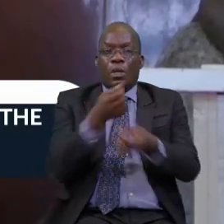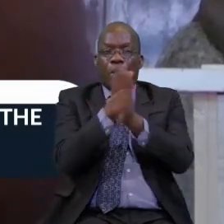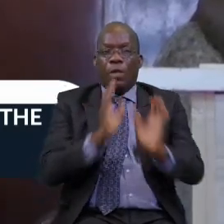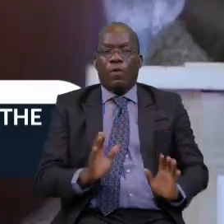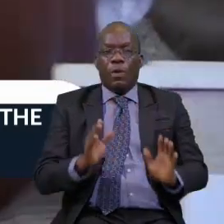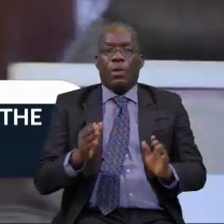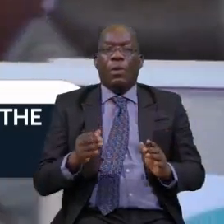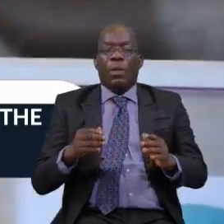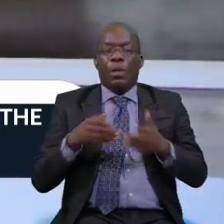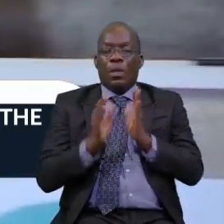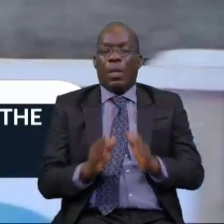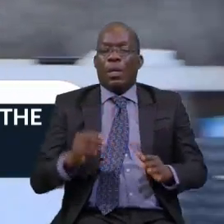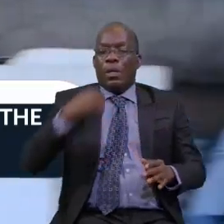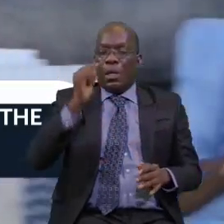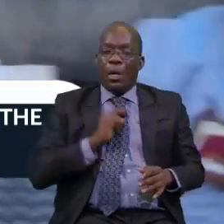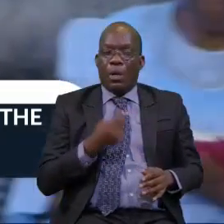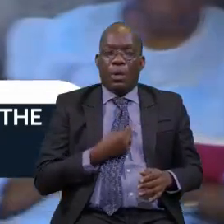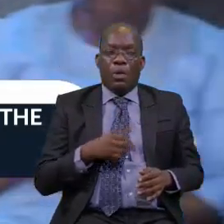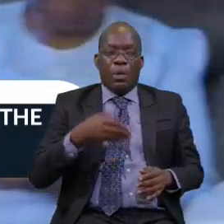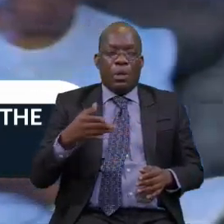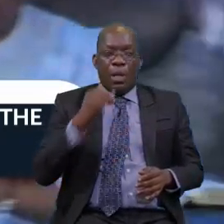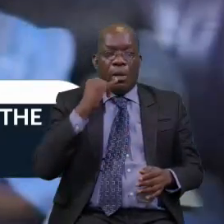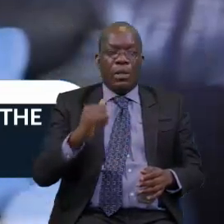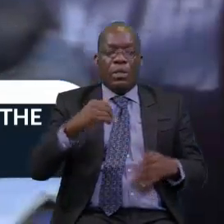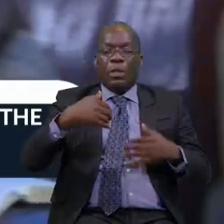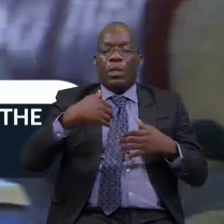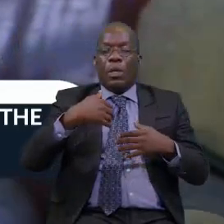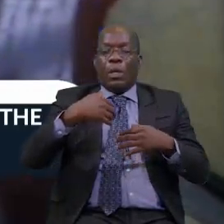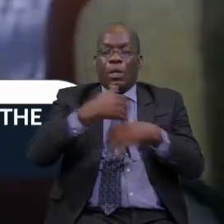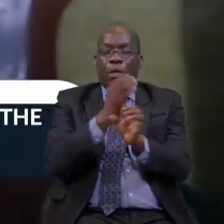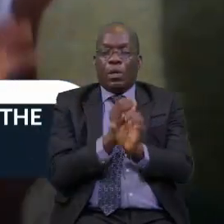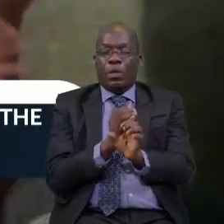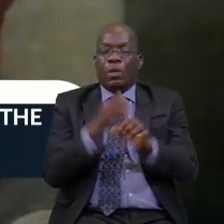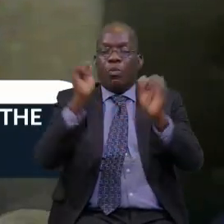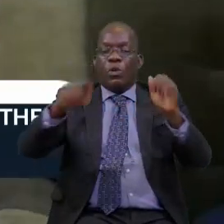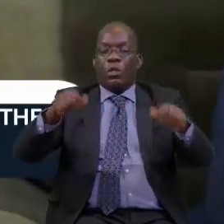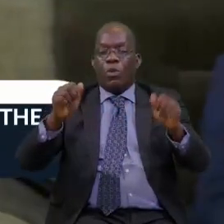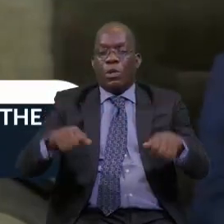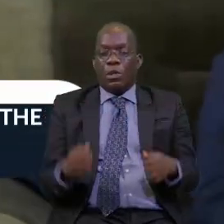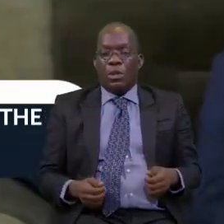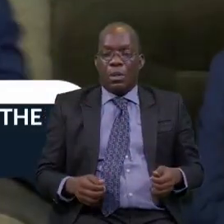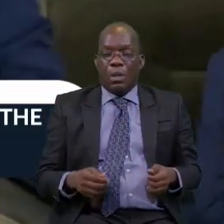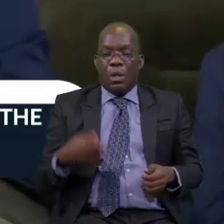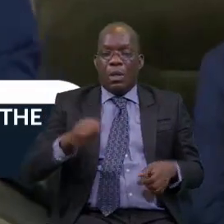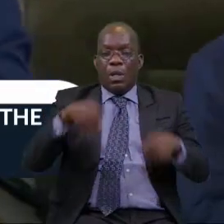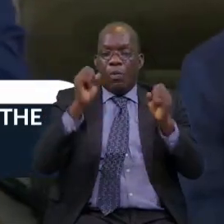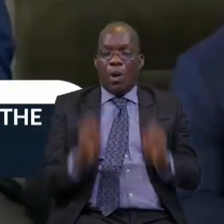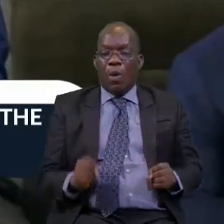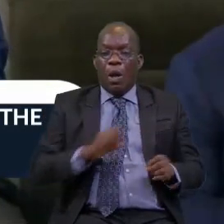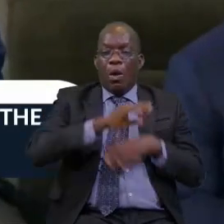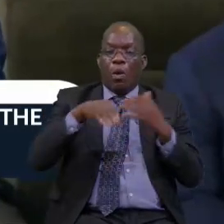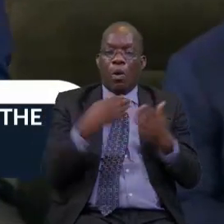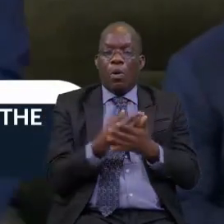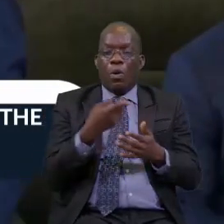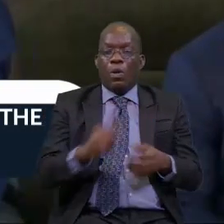tells us there's the recreated possibilities. You know, the power, all the power that